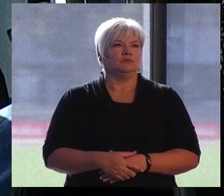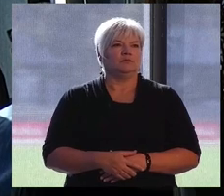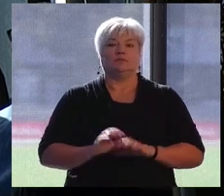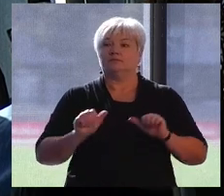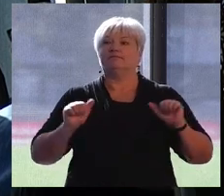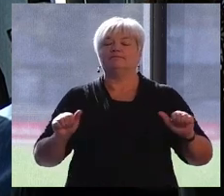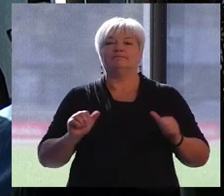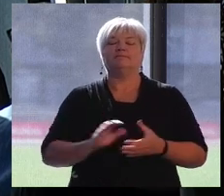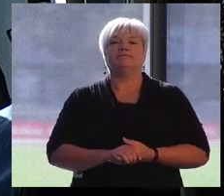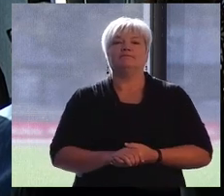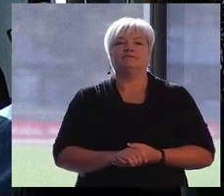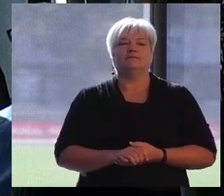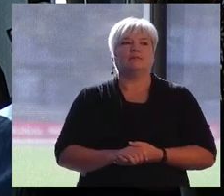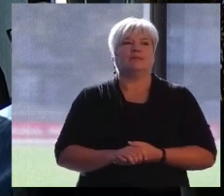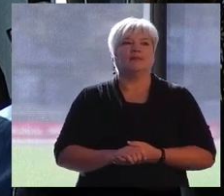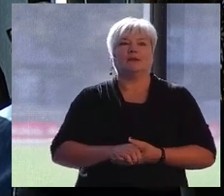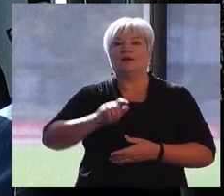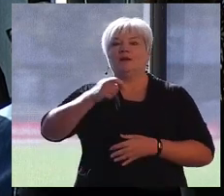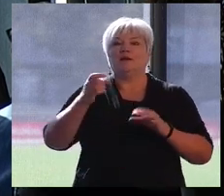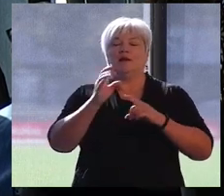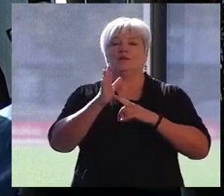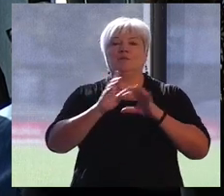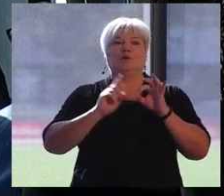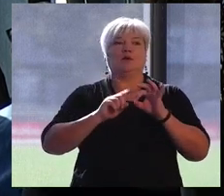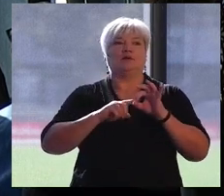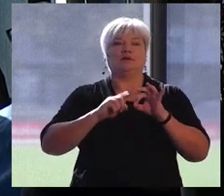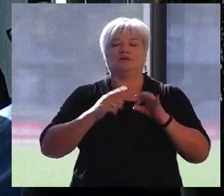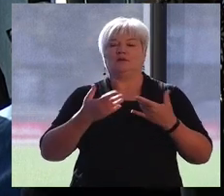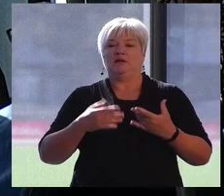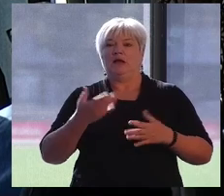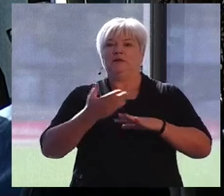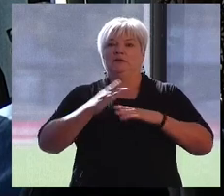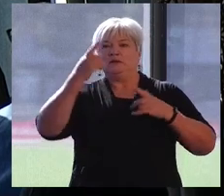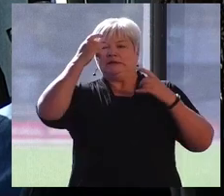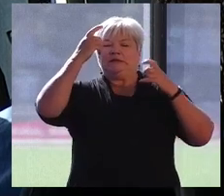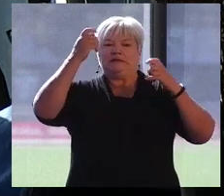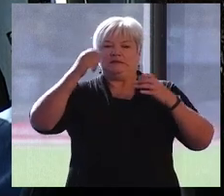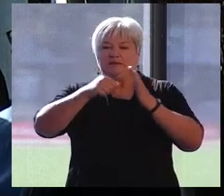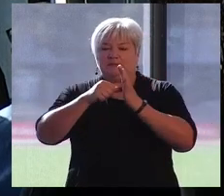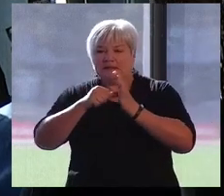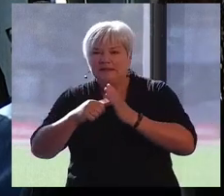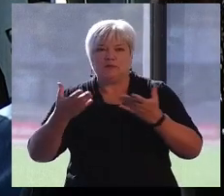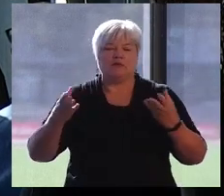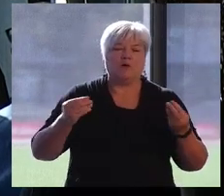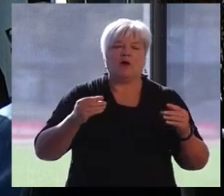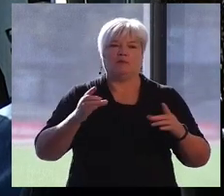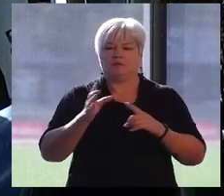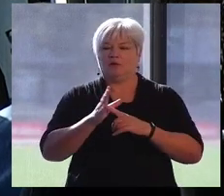Okay. It's an important question. Innovative financing is going to have to continue to be one we keep coming back to. And